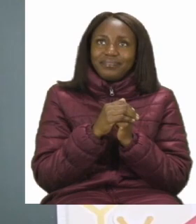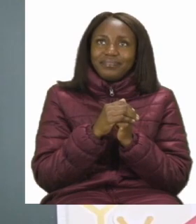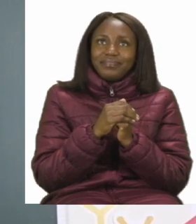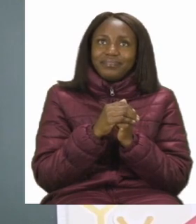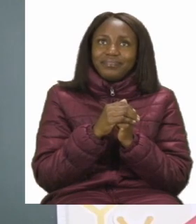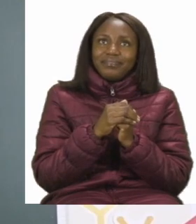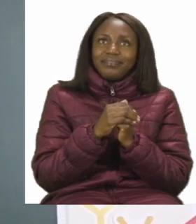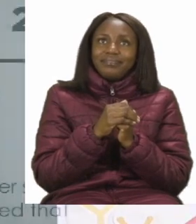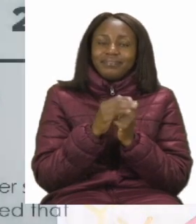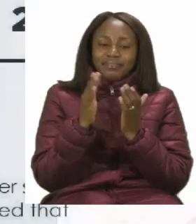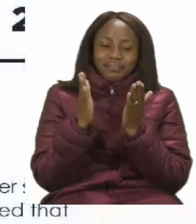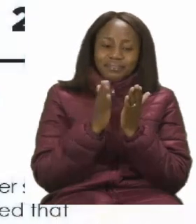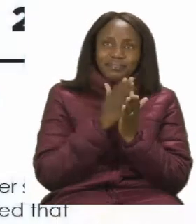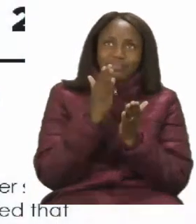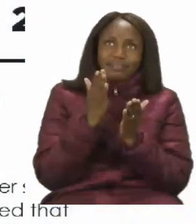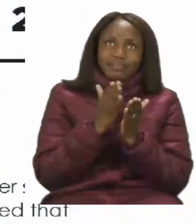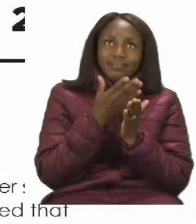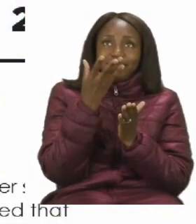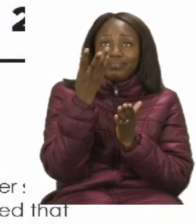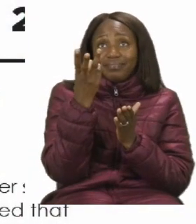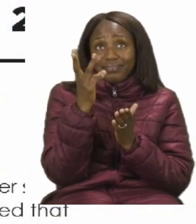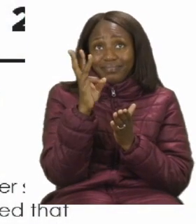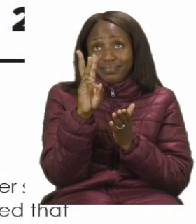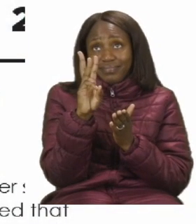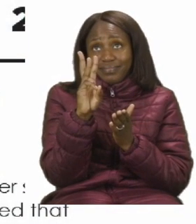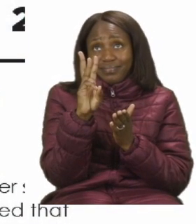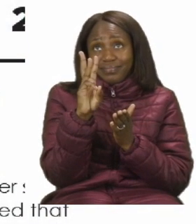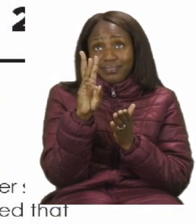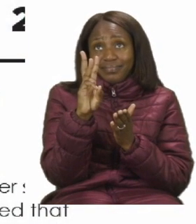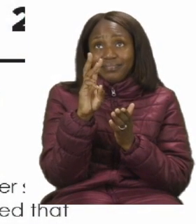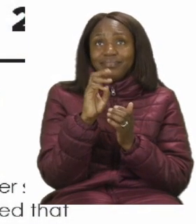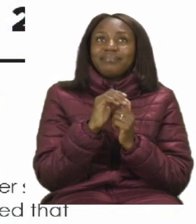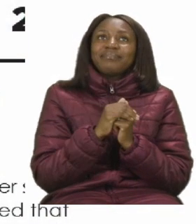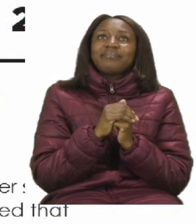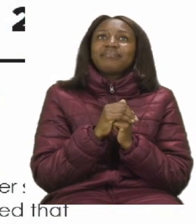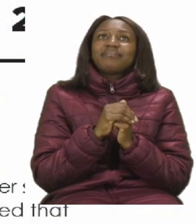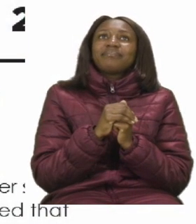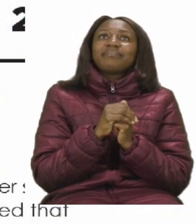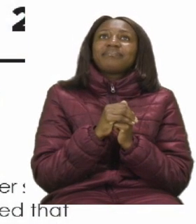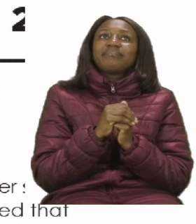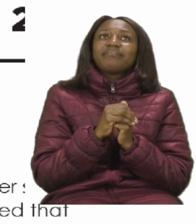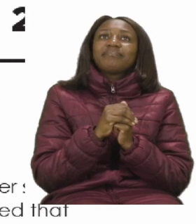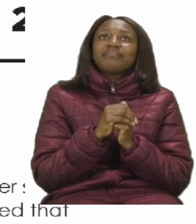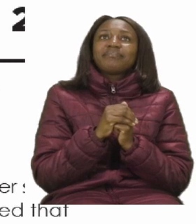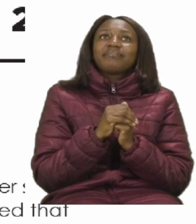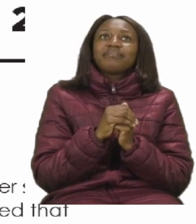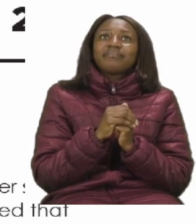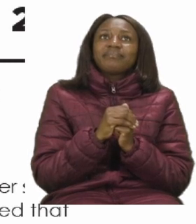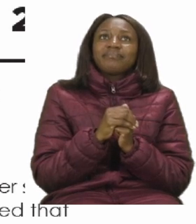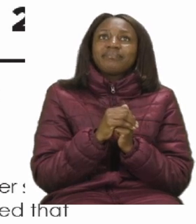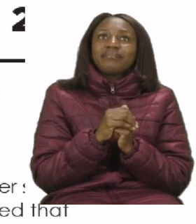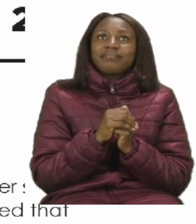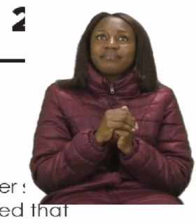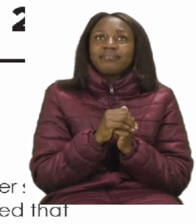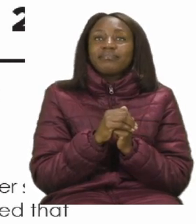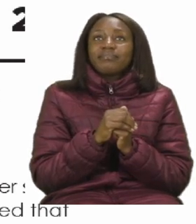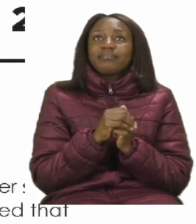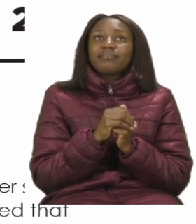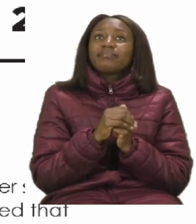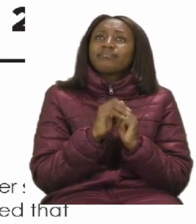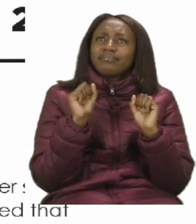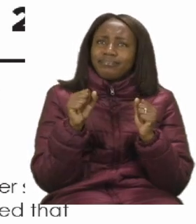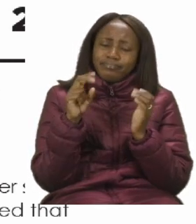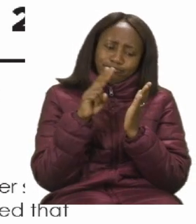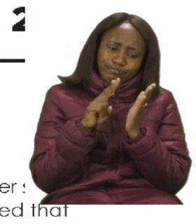to page 6 in our booklets. On page 6, it says we have to read